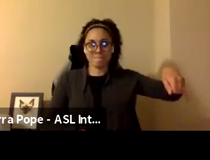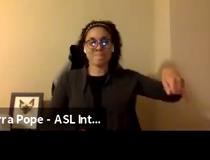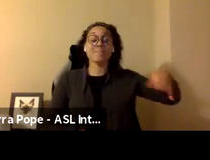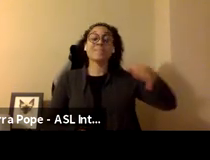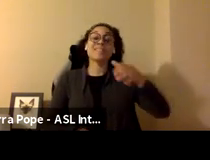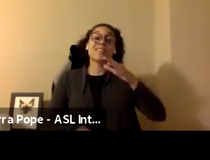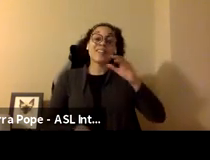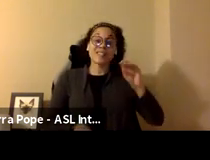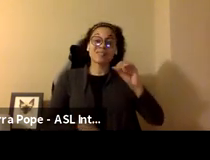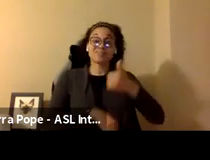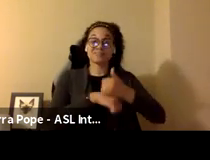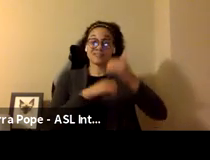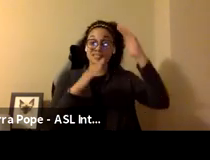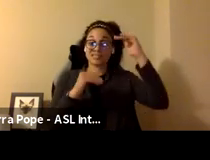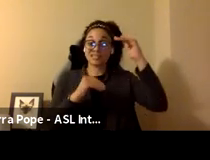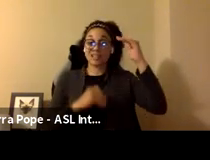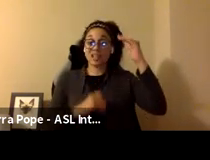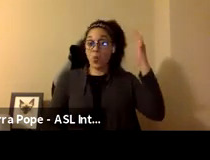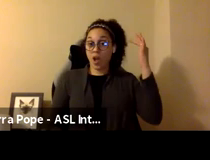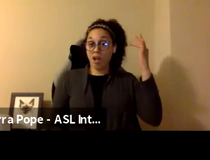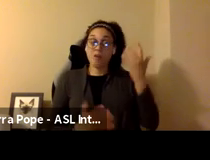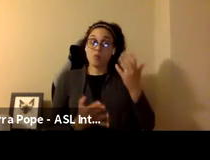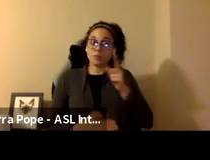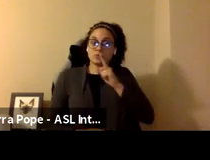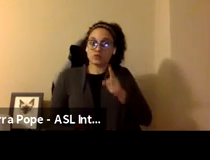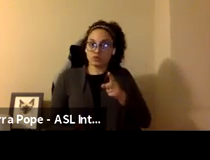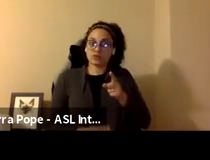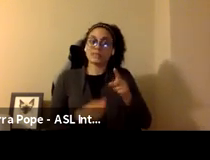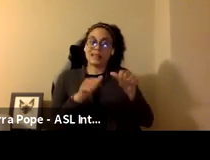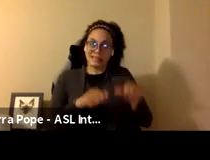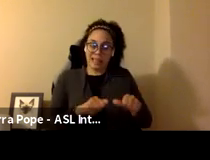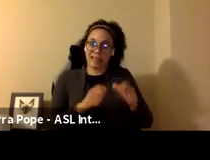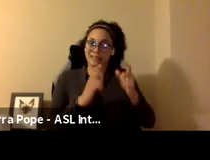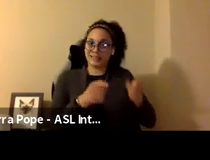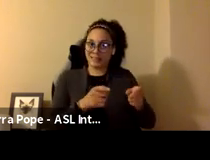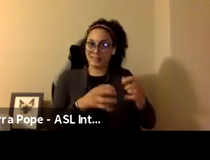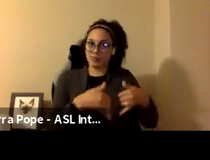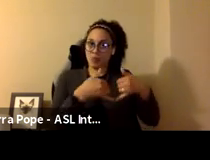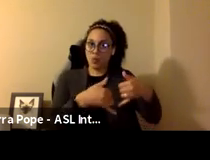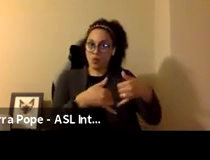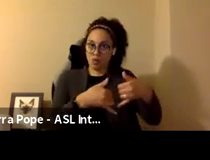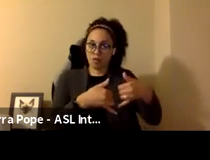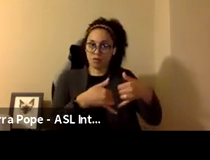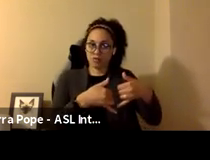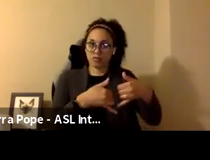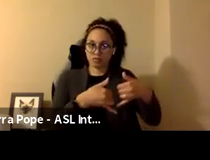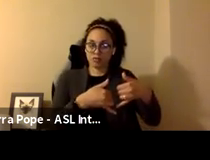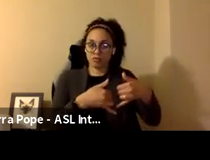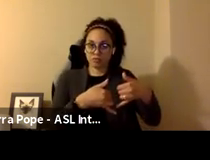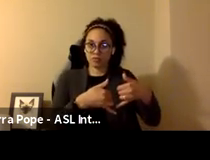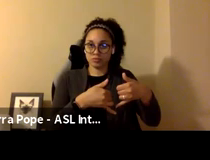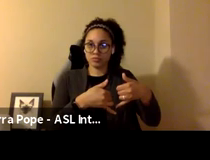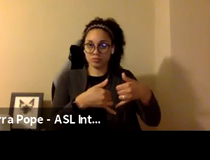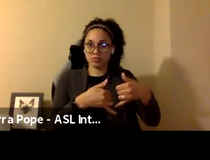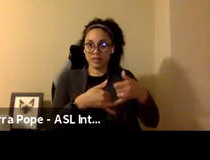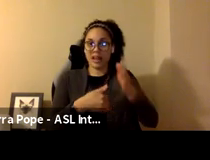expectations, because you want to make sure that you're able to give the reward and it's able to happen the way that you say it's